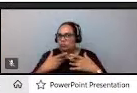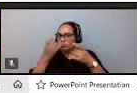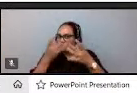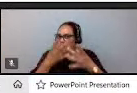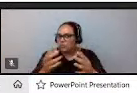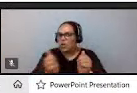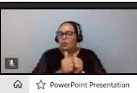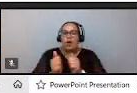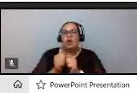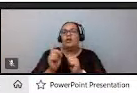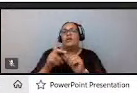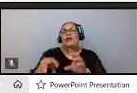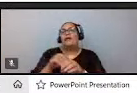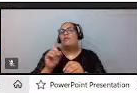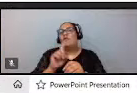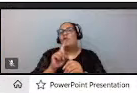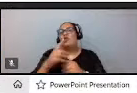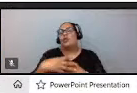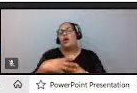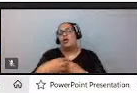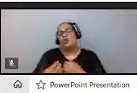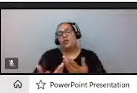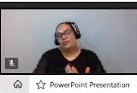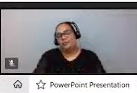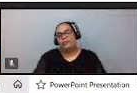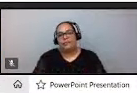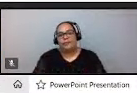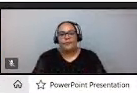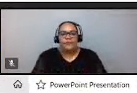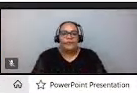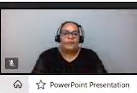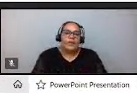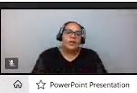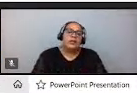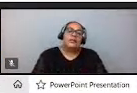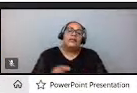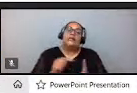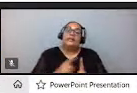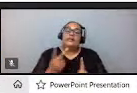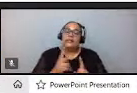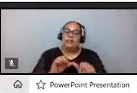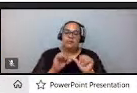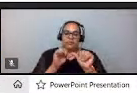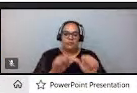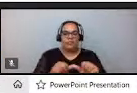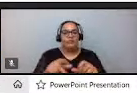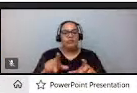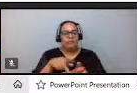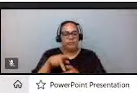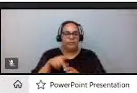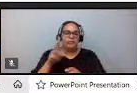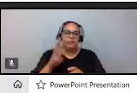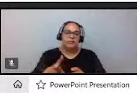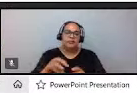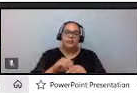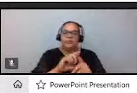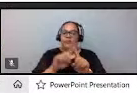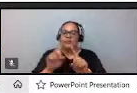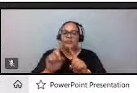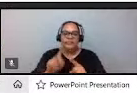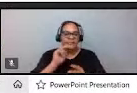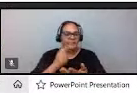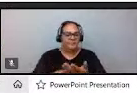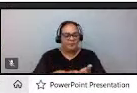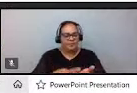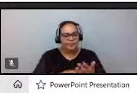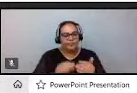stakeholders regarding the outcomes thereof um tnpa obviously continues to participate in all the discussions